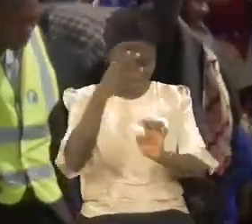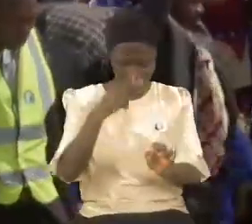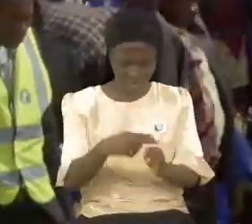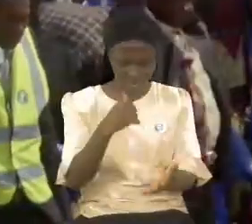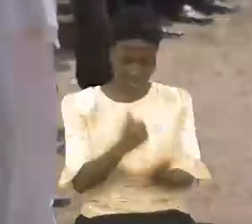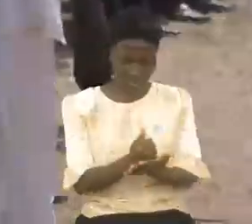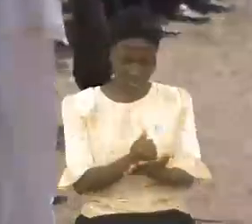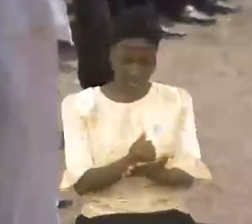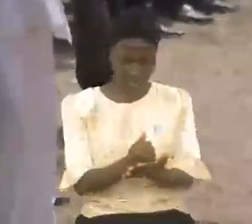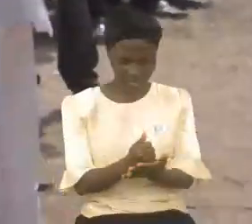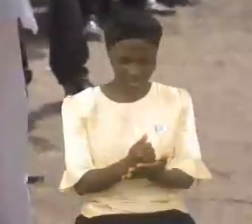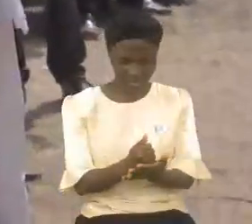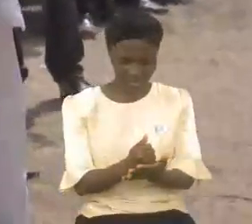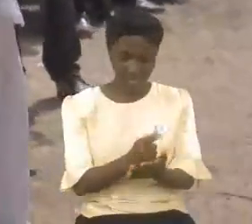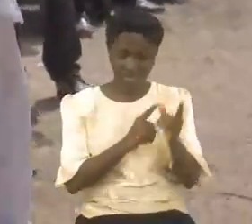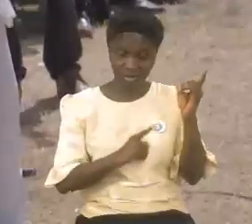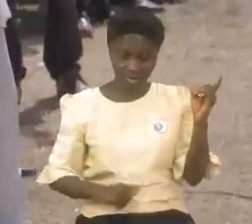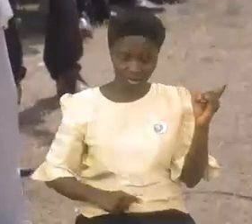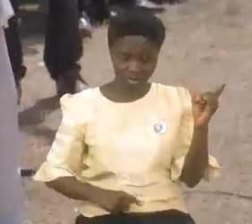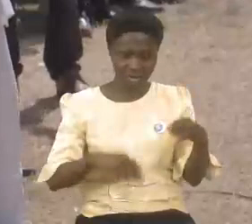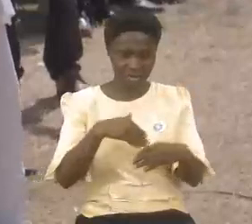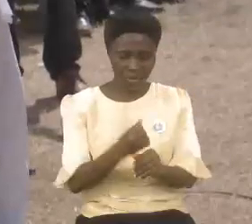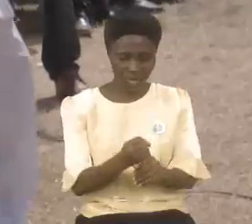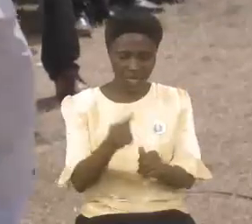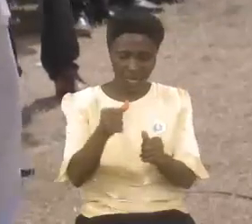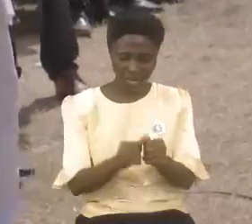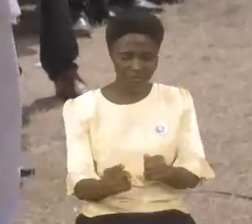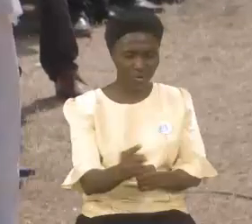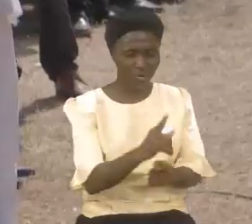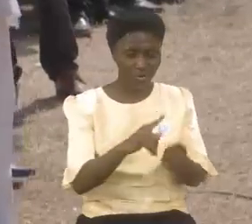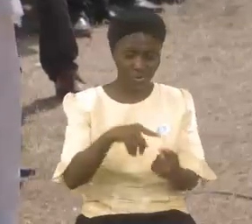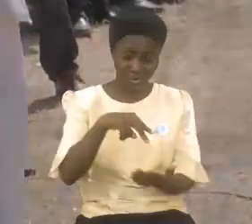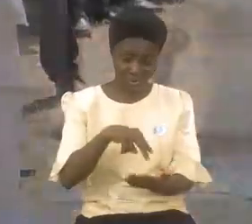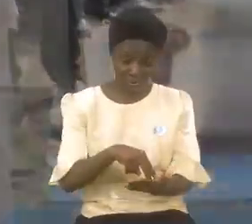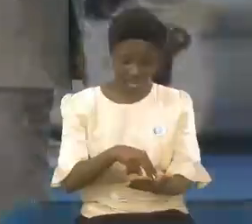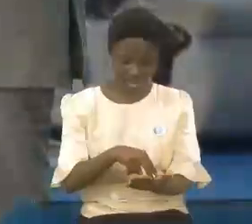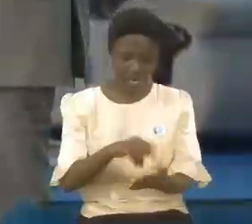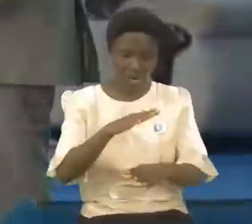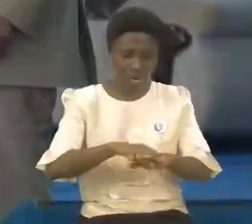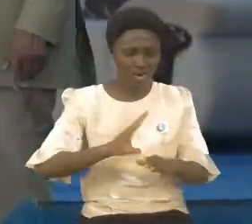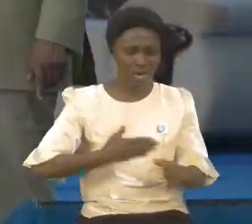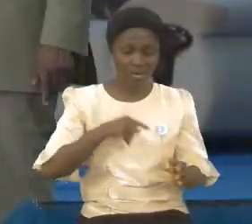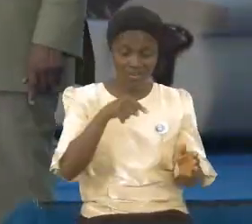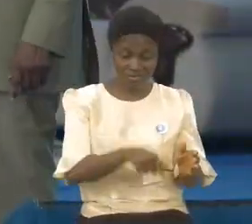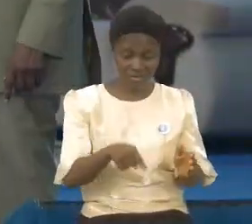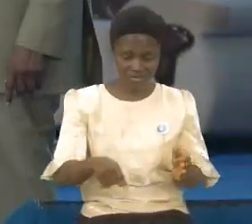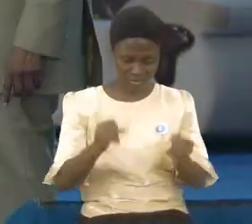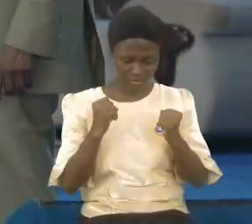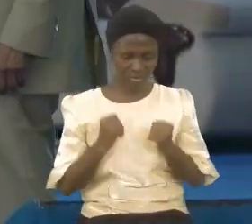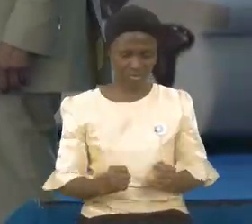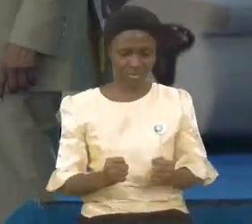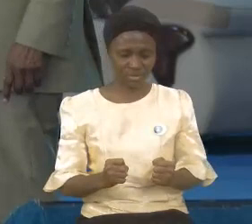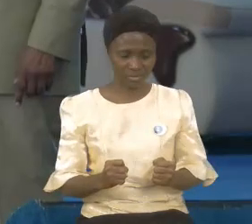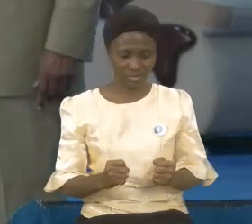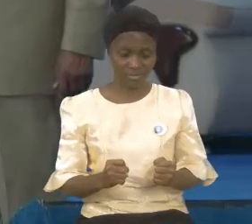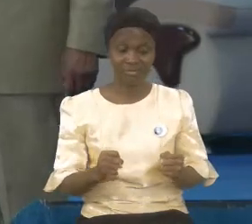that place. Lord, make everyone to stand on our feet. Nay, in all these